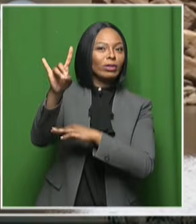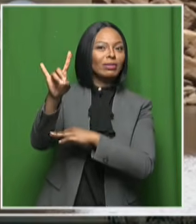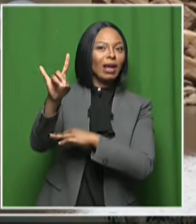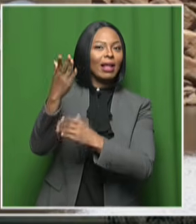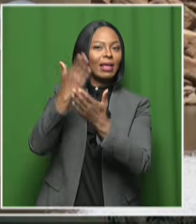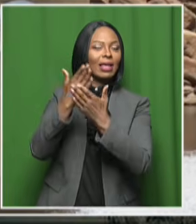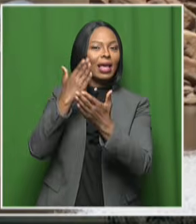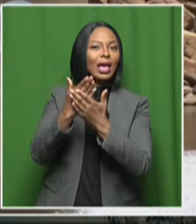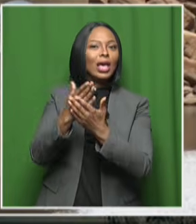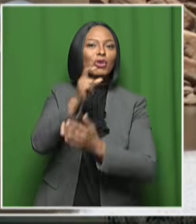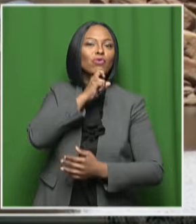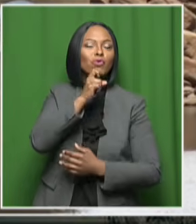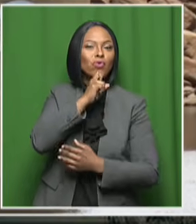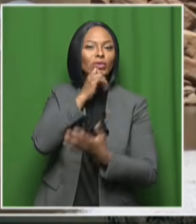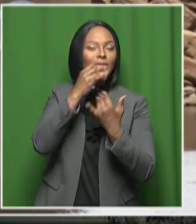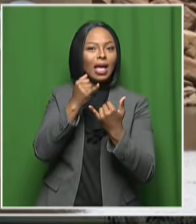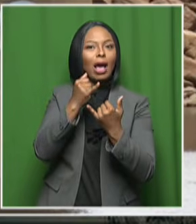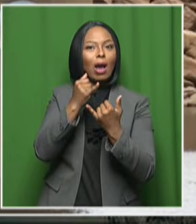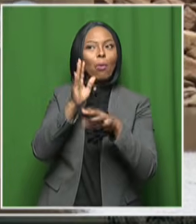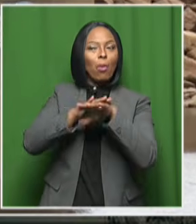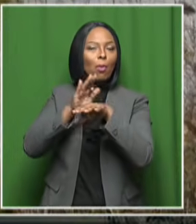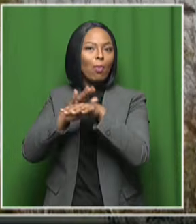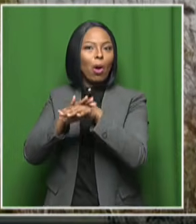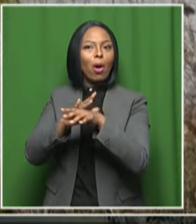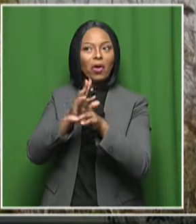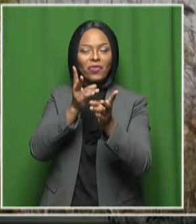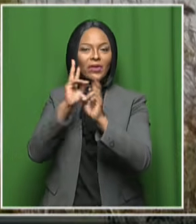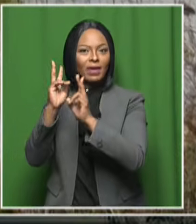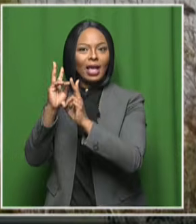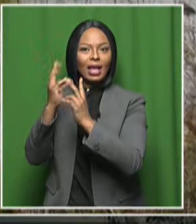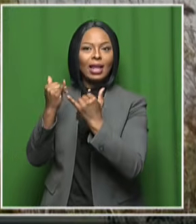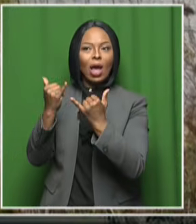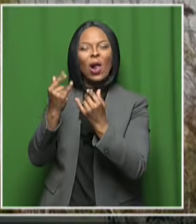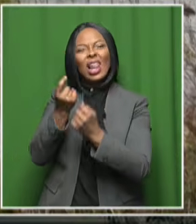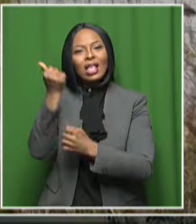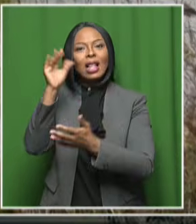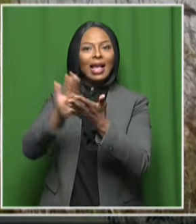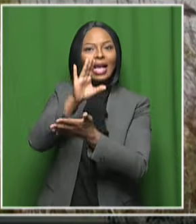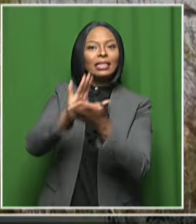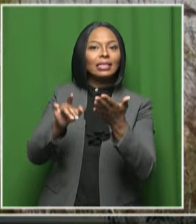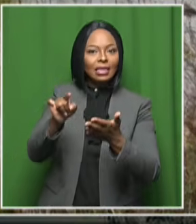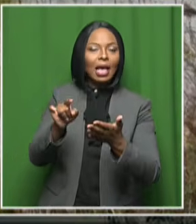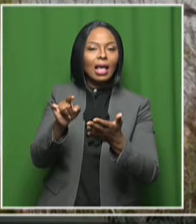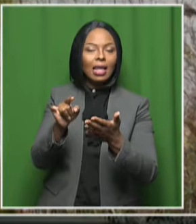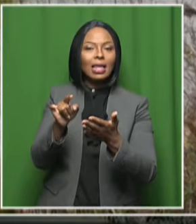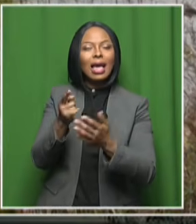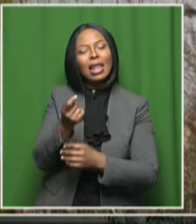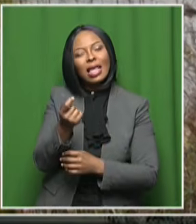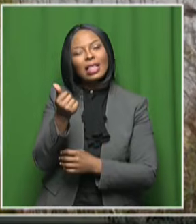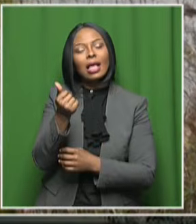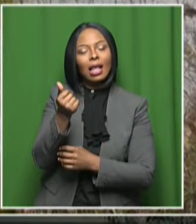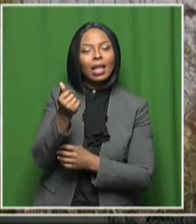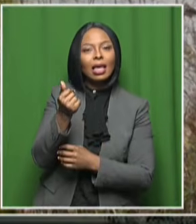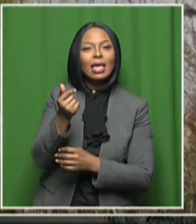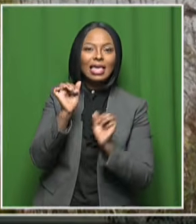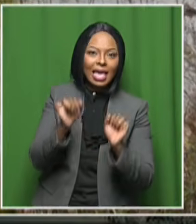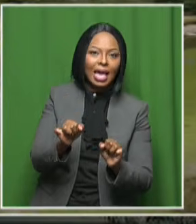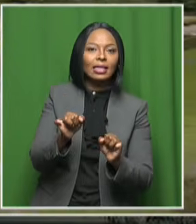buses. They have had very little cancellations. They might have had a lot